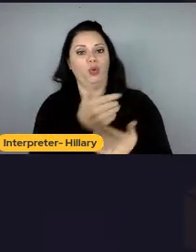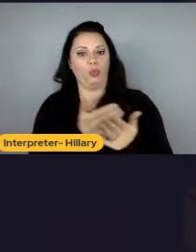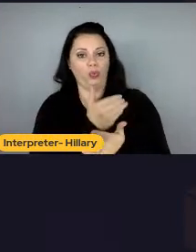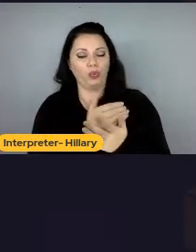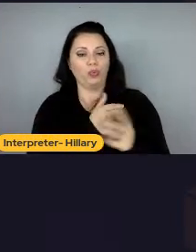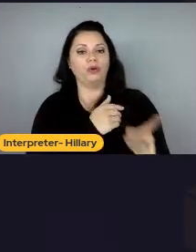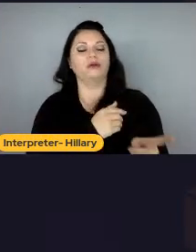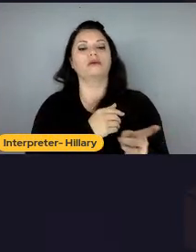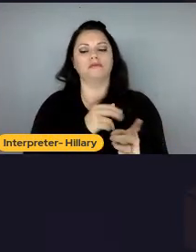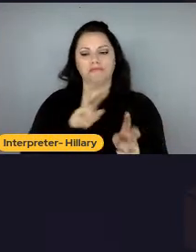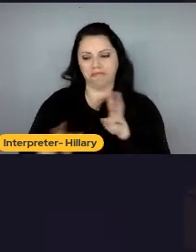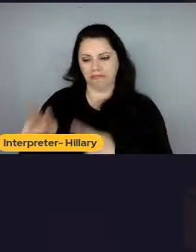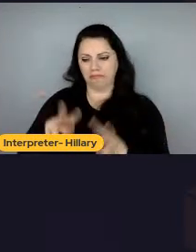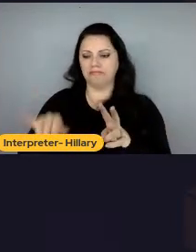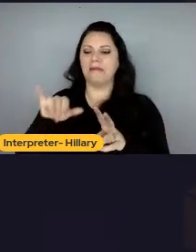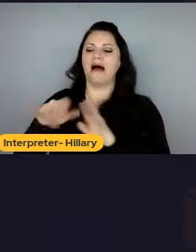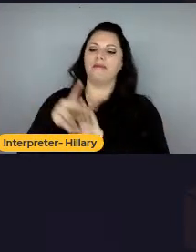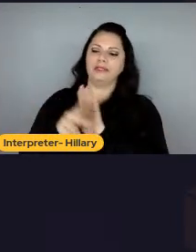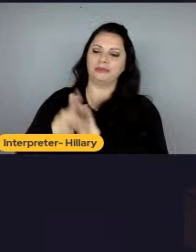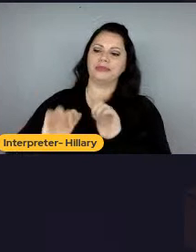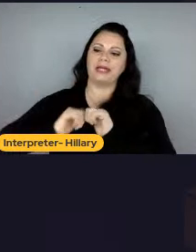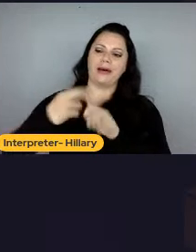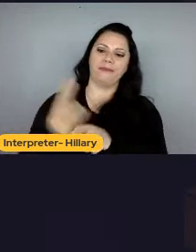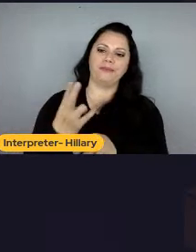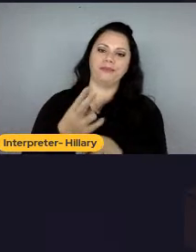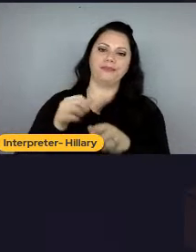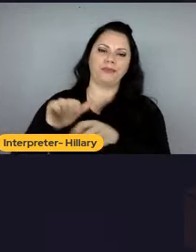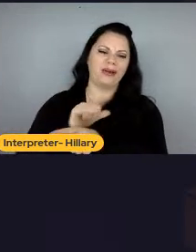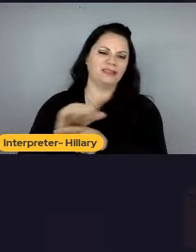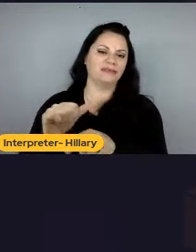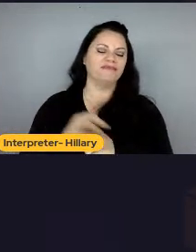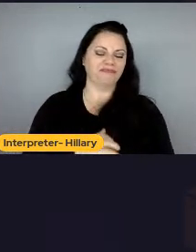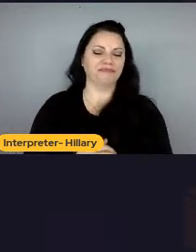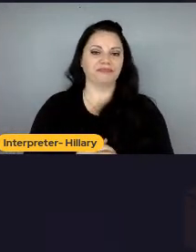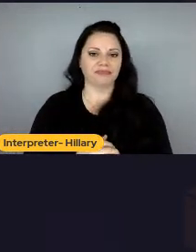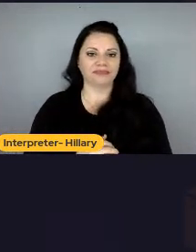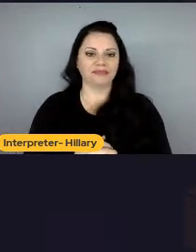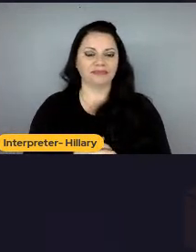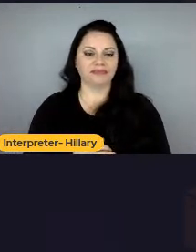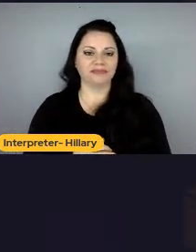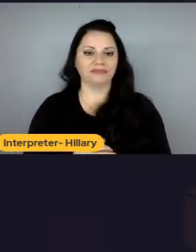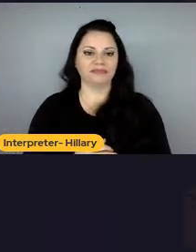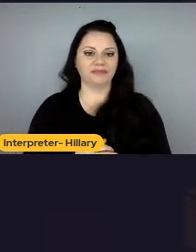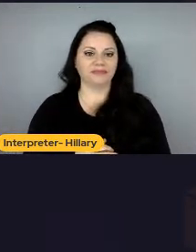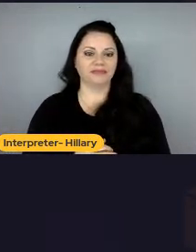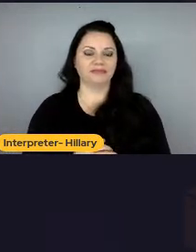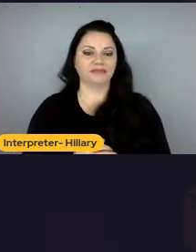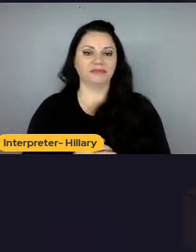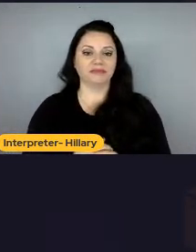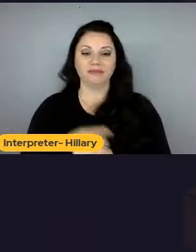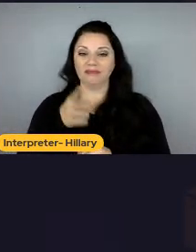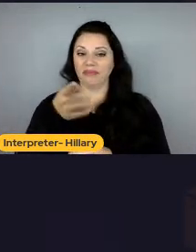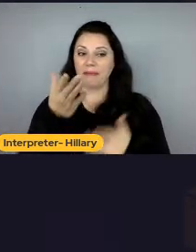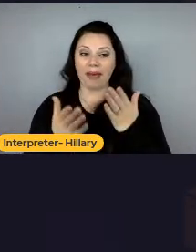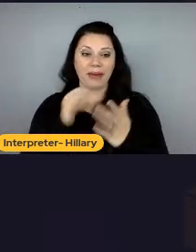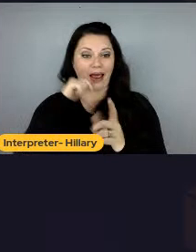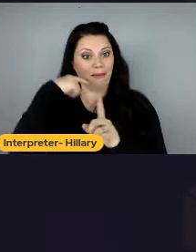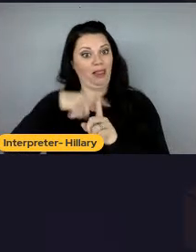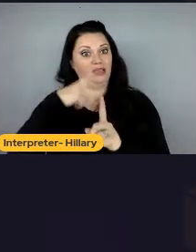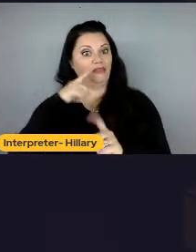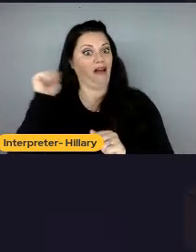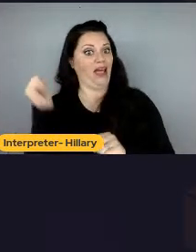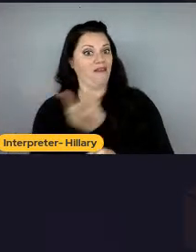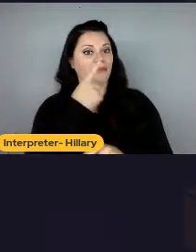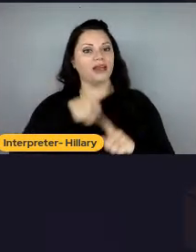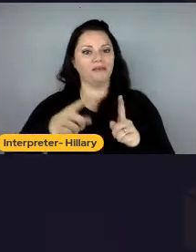seeing these principles in practice. This might not be a plus for everyone, but it